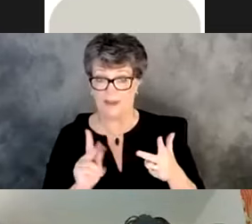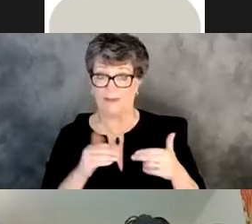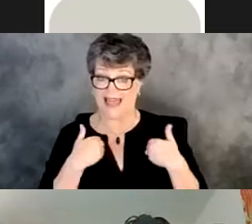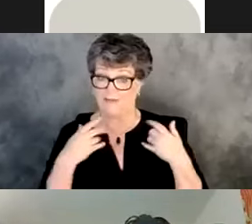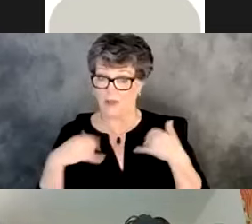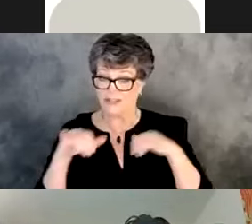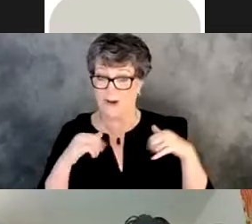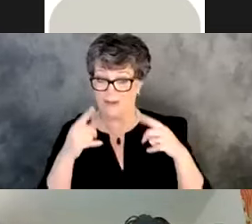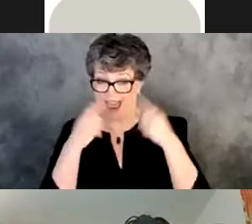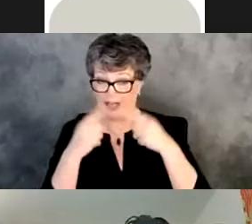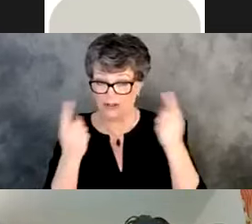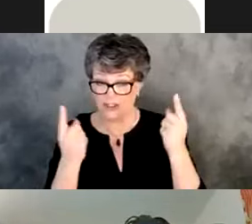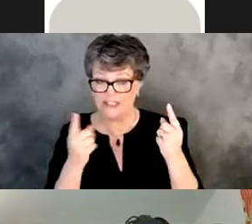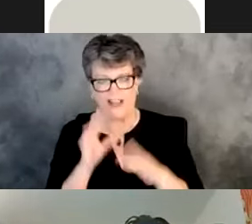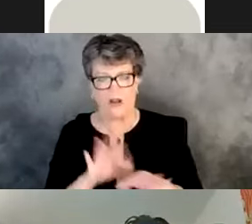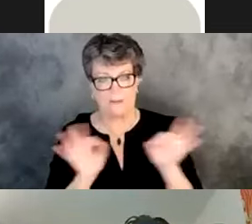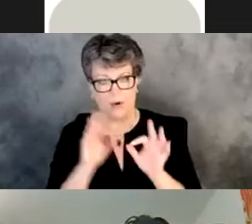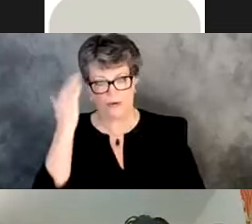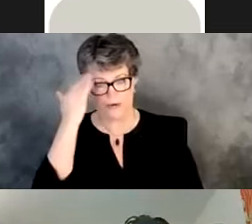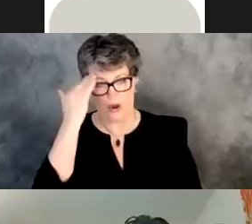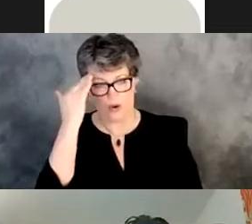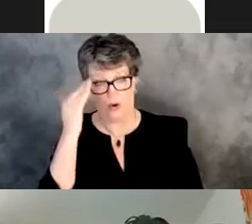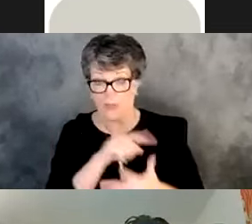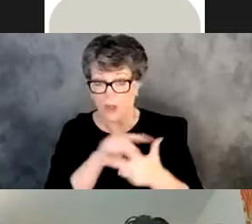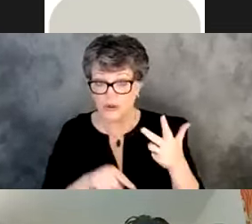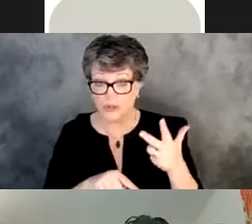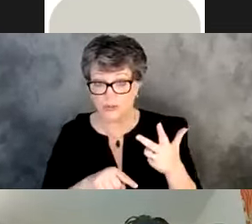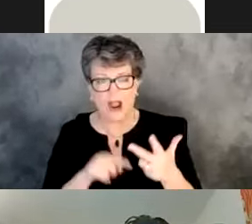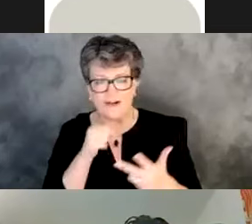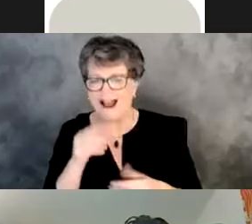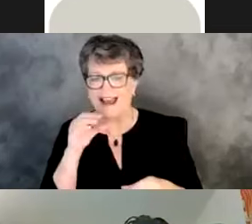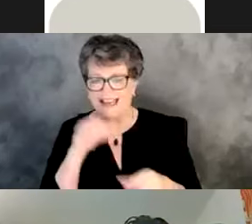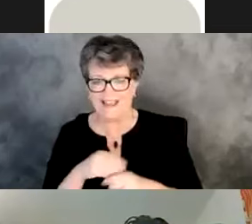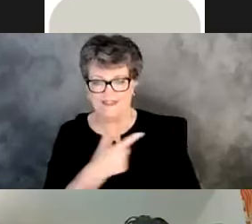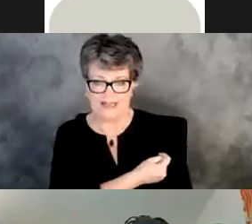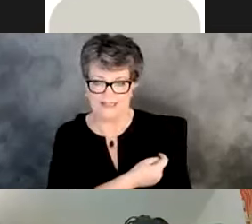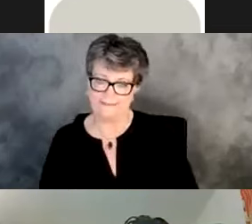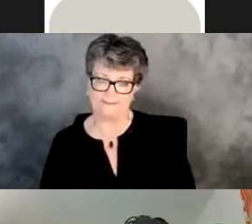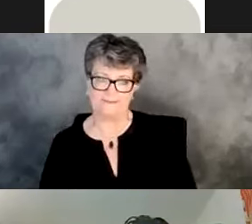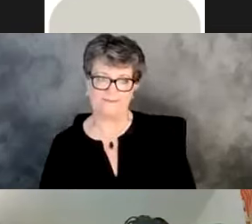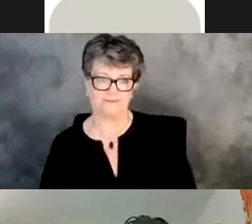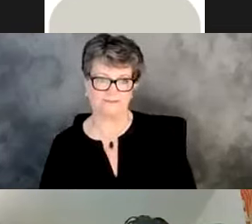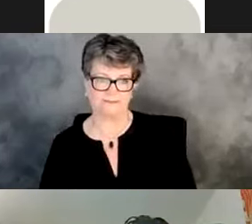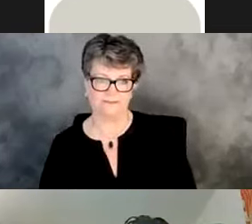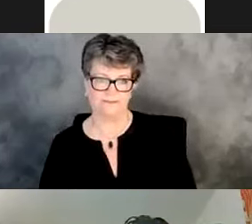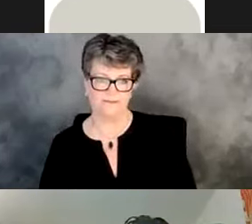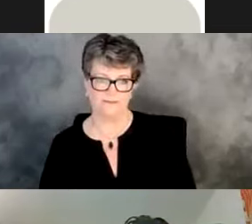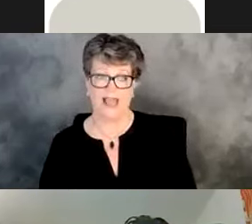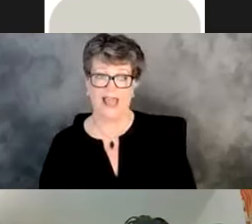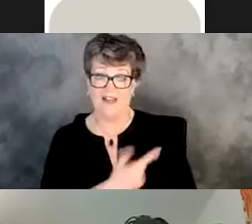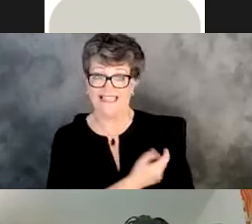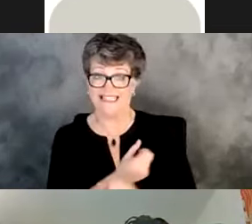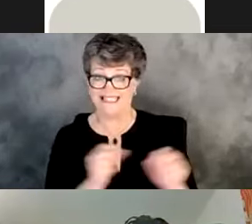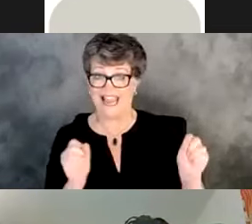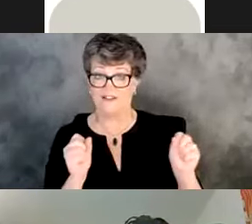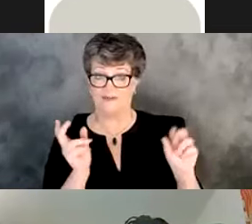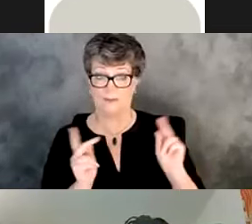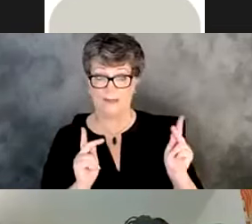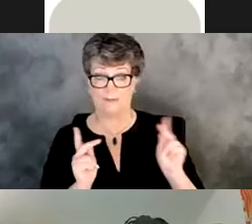allergies, super important to know those aren't ingredients in the vaccine. The vaccine is safe for those who